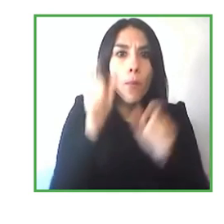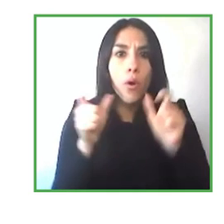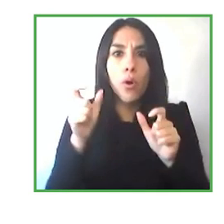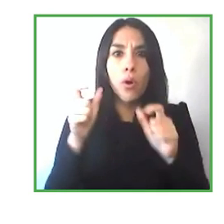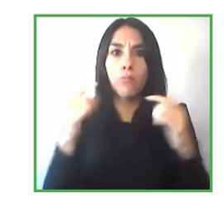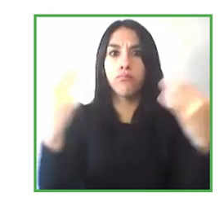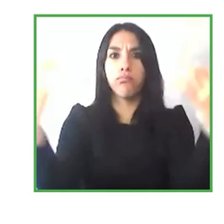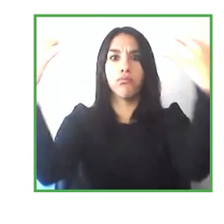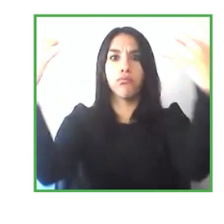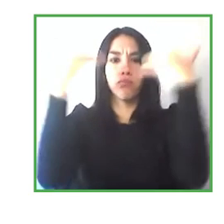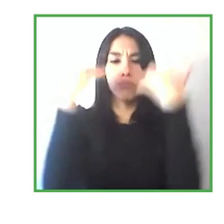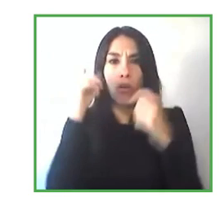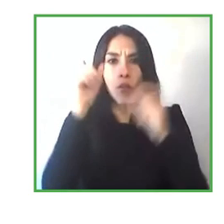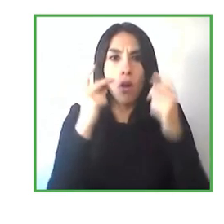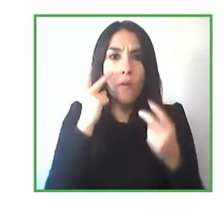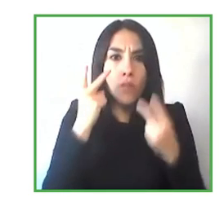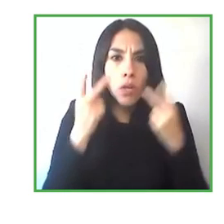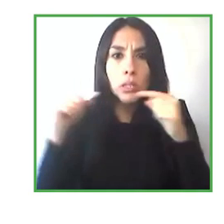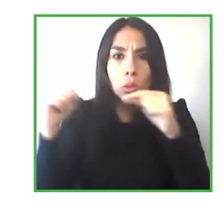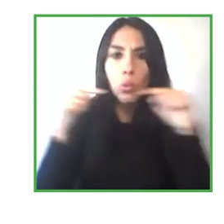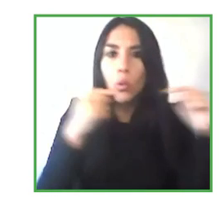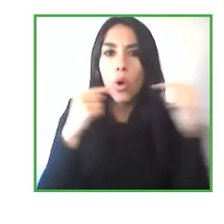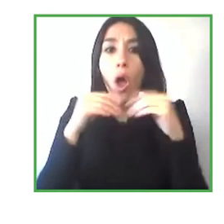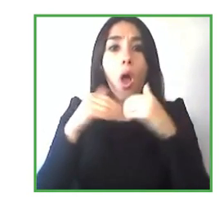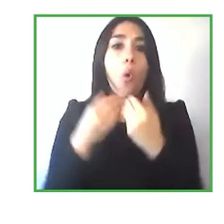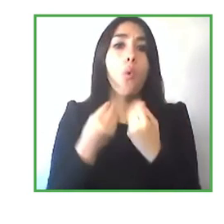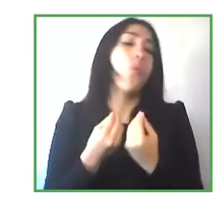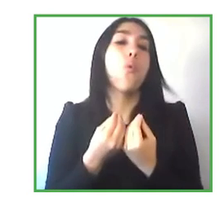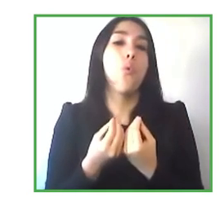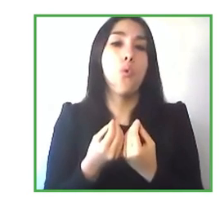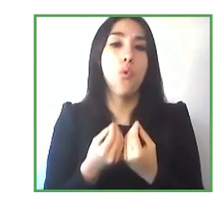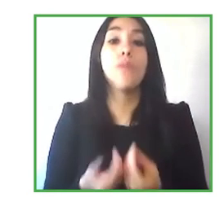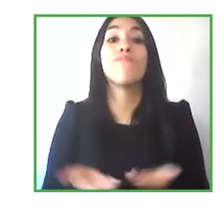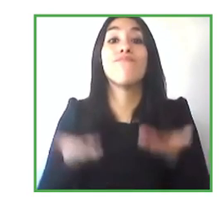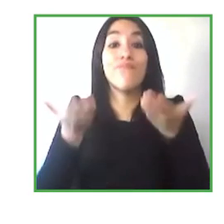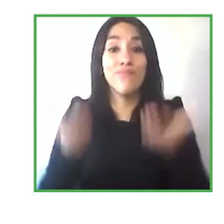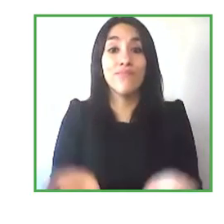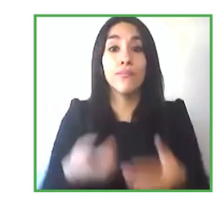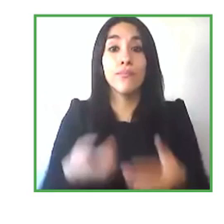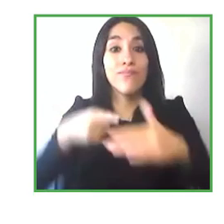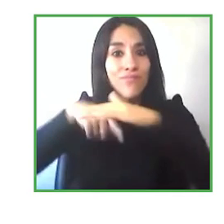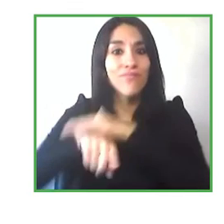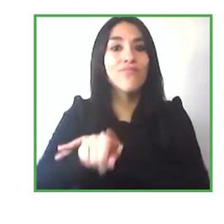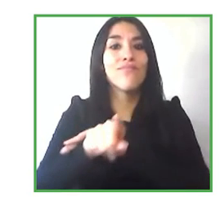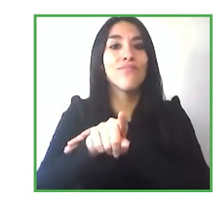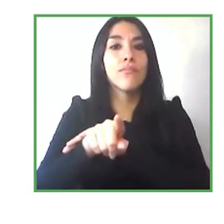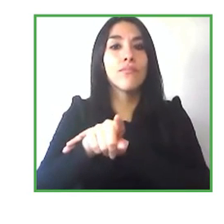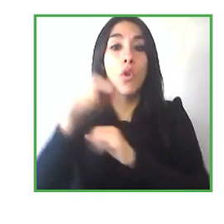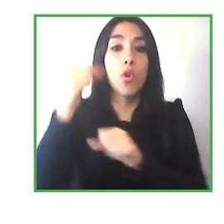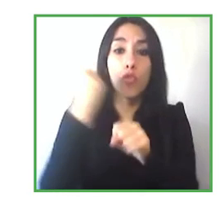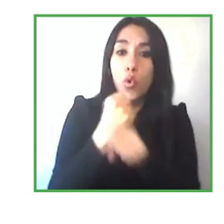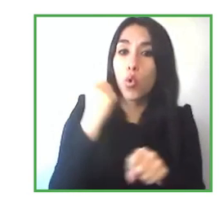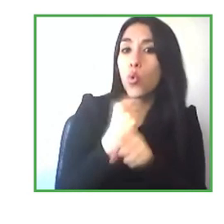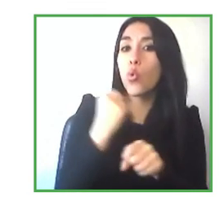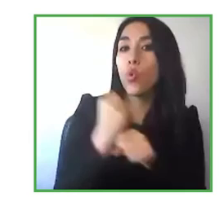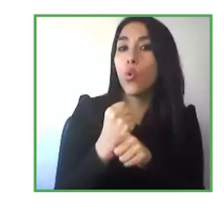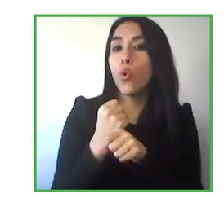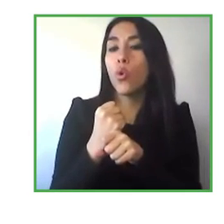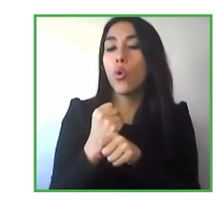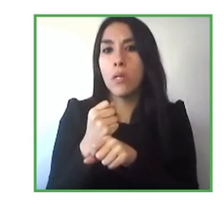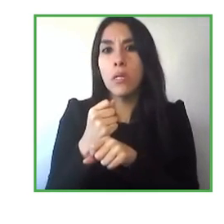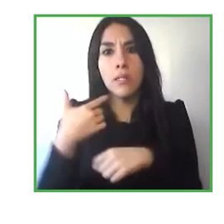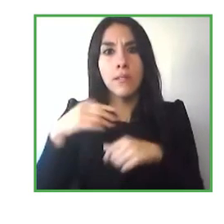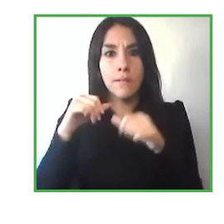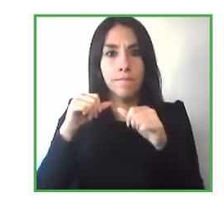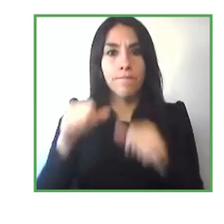jobs, jobs that preserve and restore our natural environment. This can be done through targeted